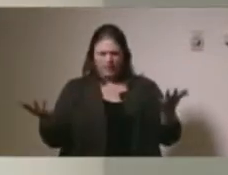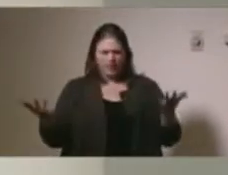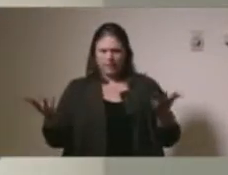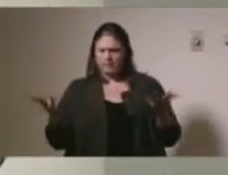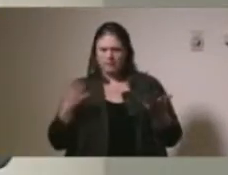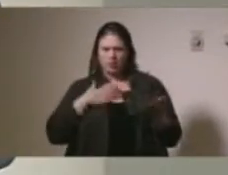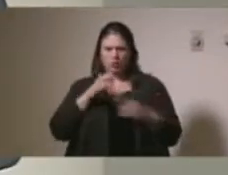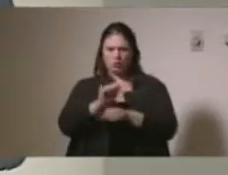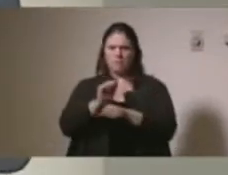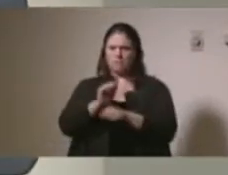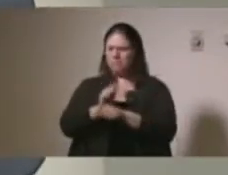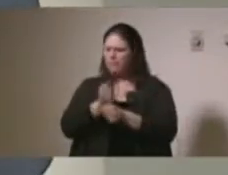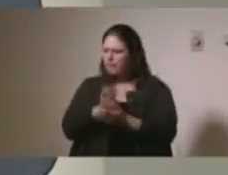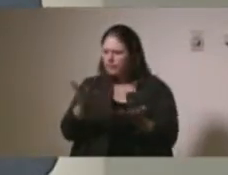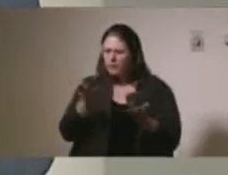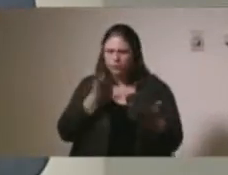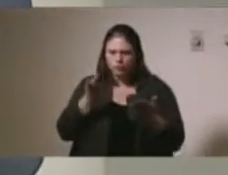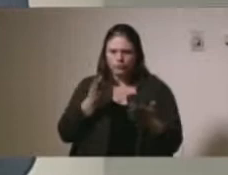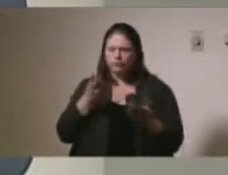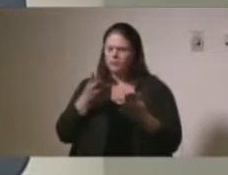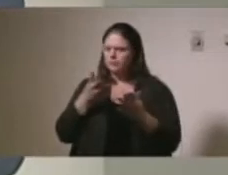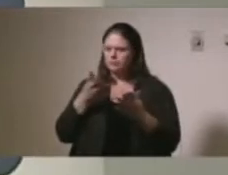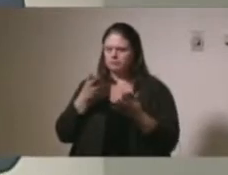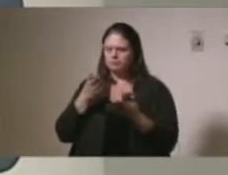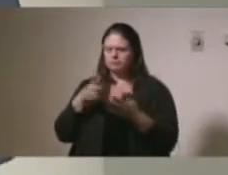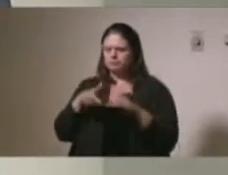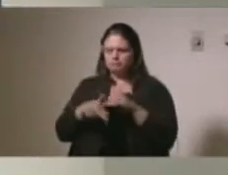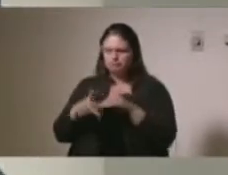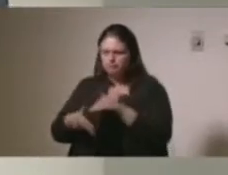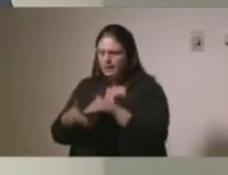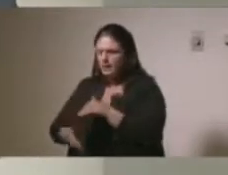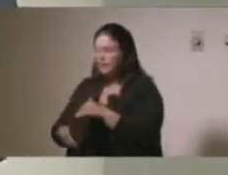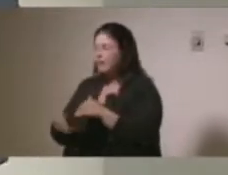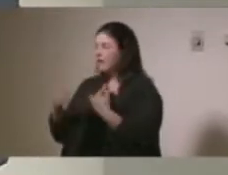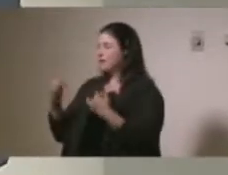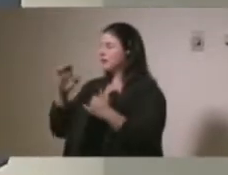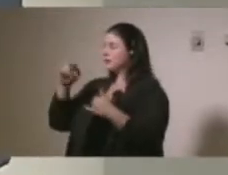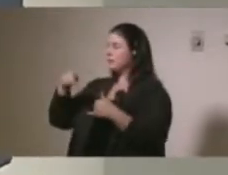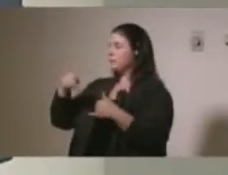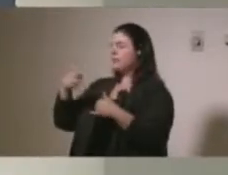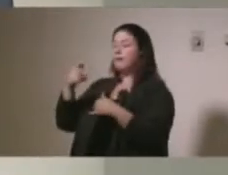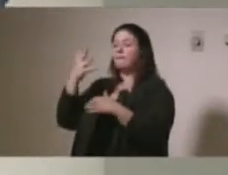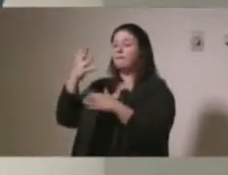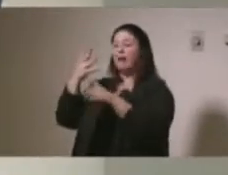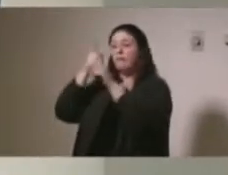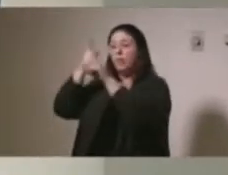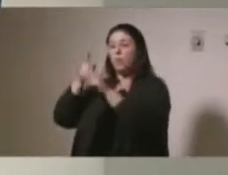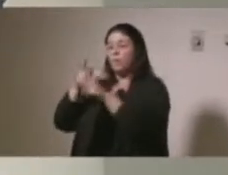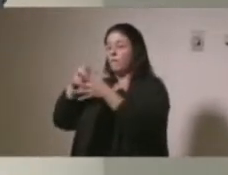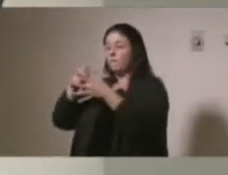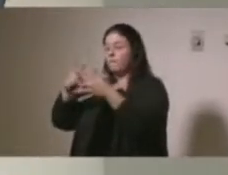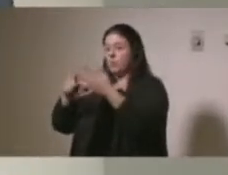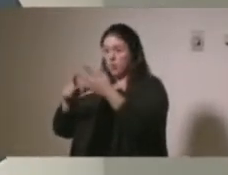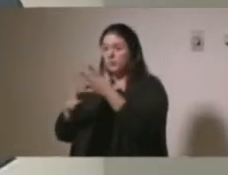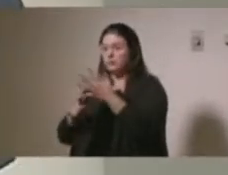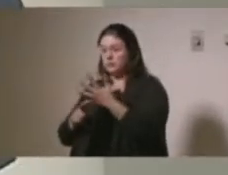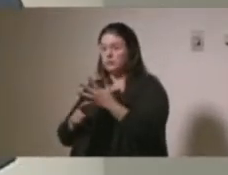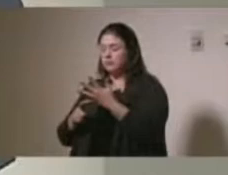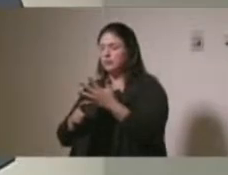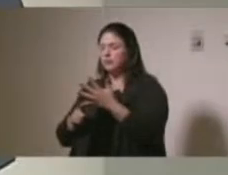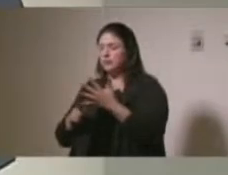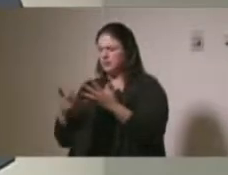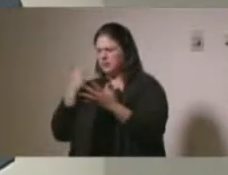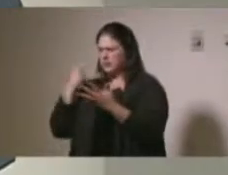And we can see the 5-point plan presented by Canada Post that says we have to eliminate home